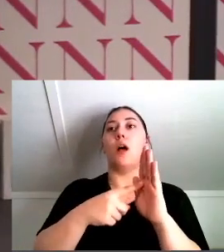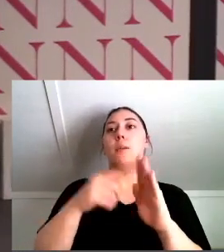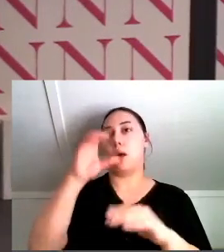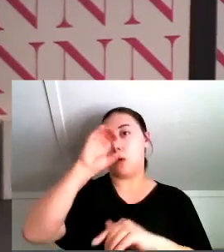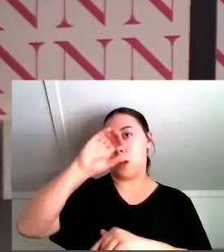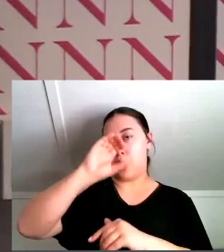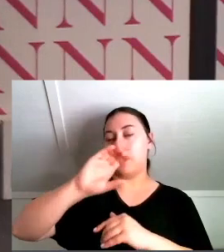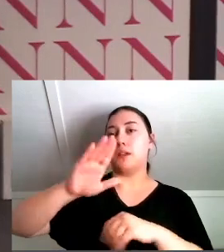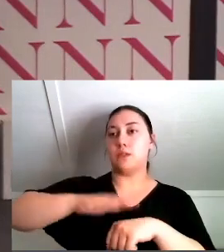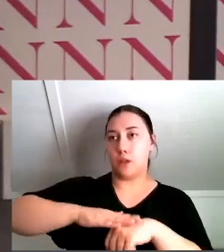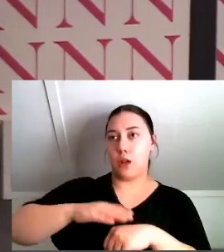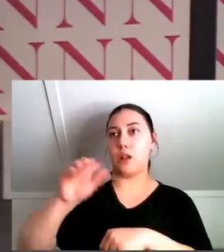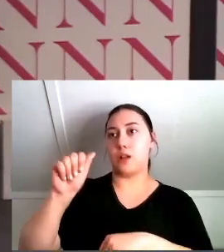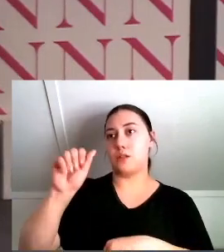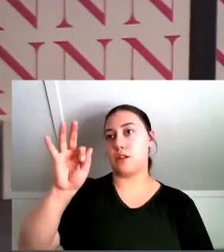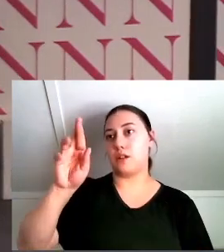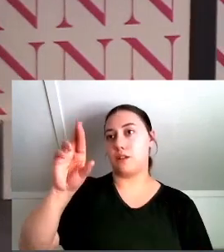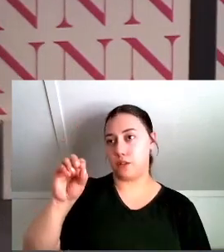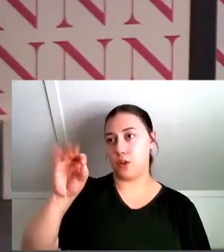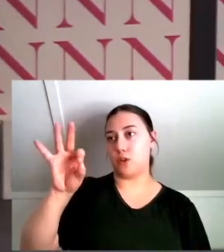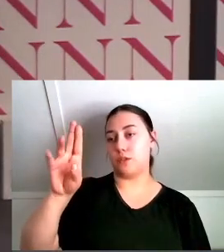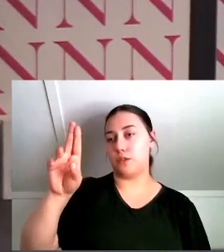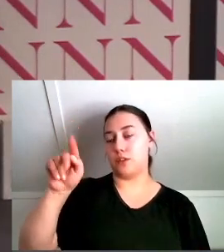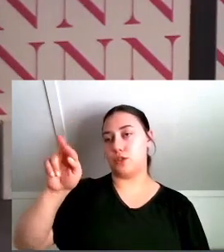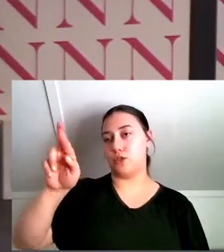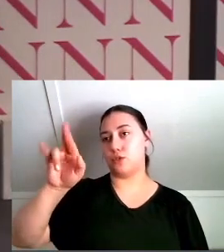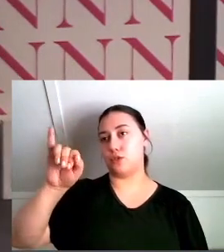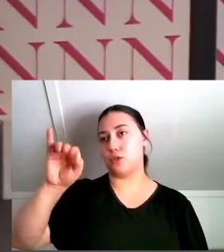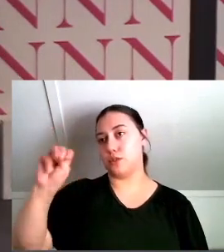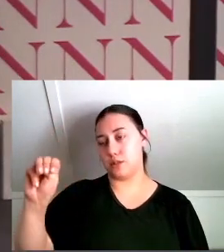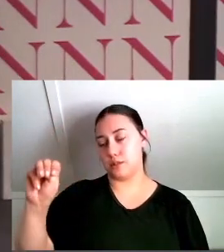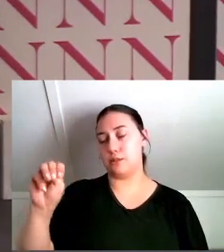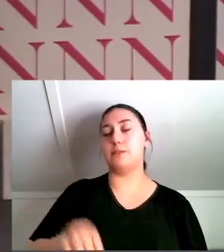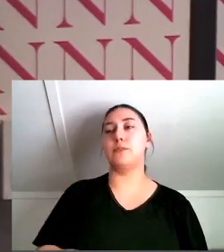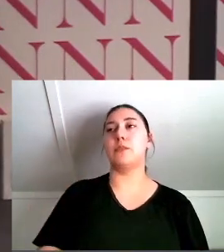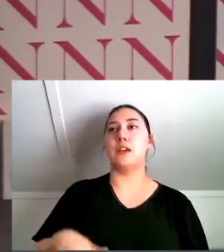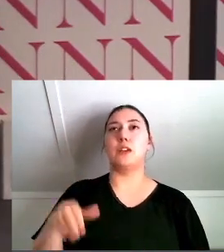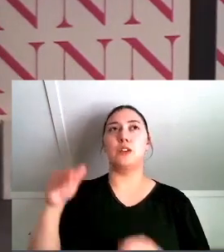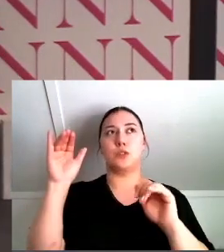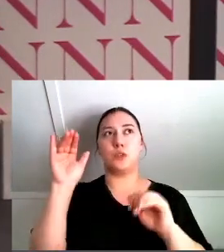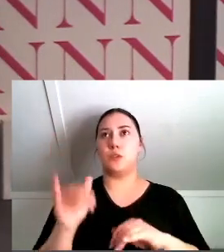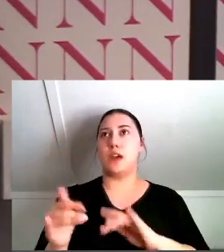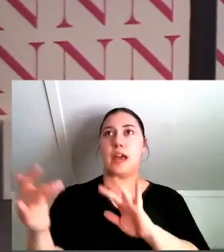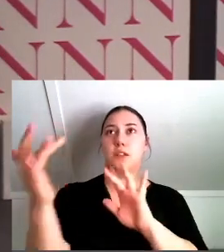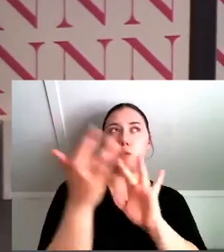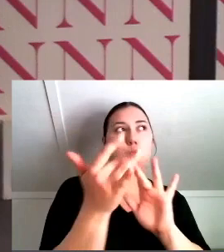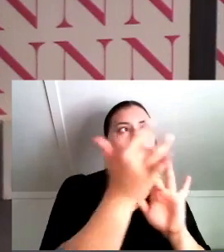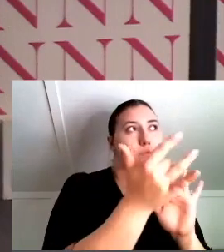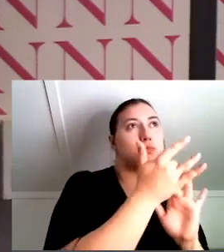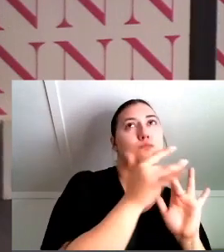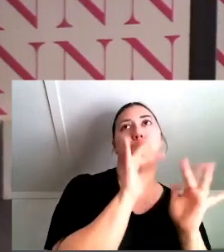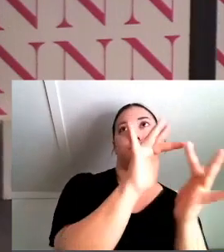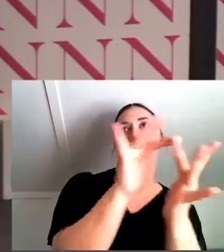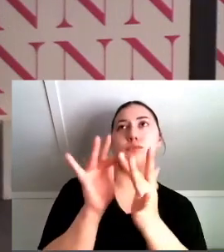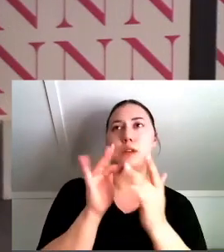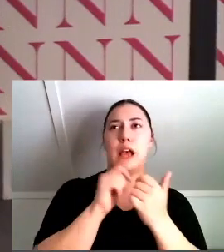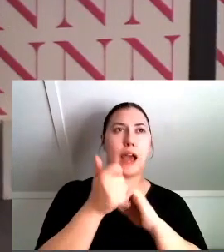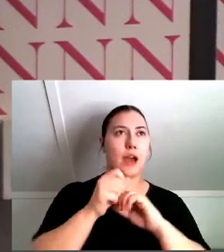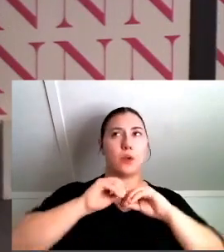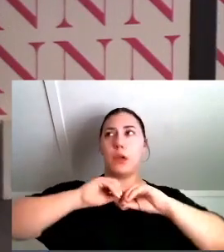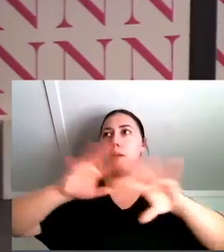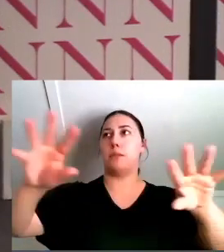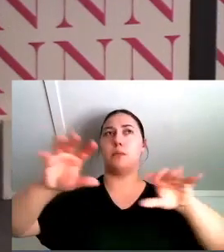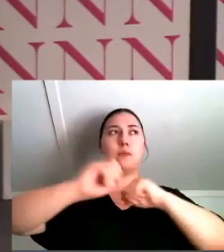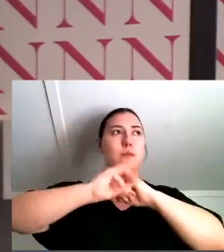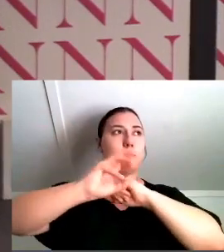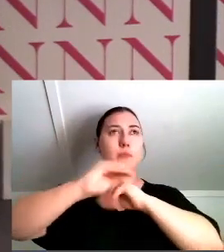community talks involved in that, and that's been a lot of outreach, and we think a lot about the ways that we can get that information out to community,